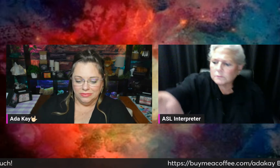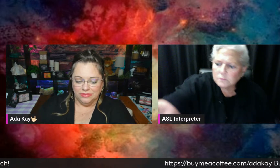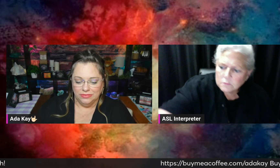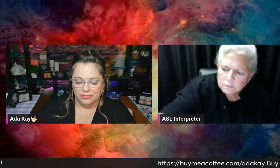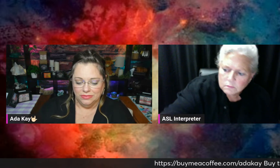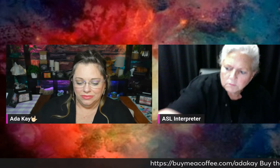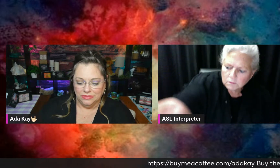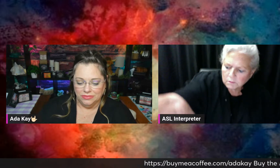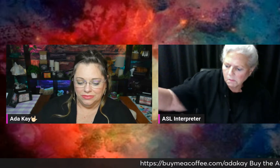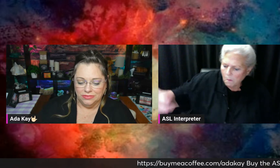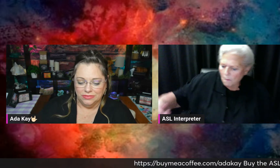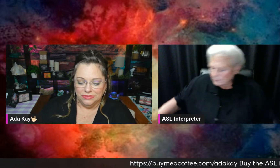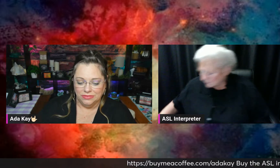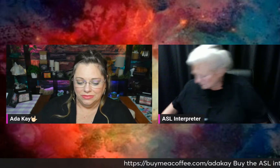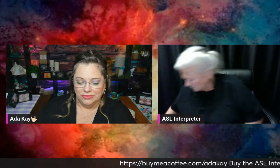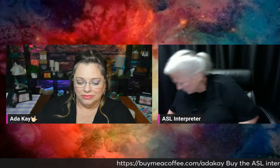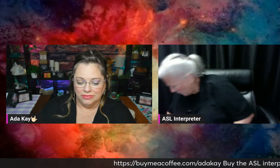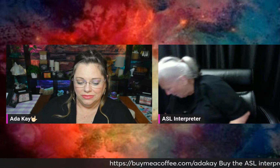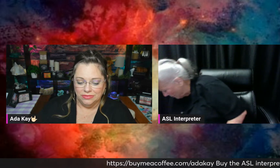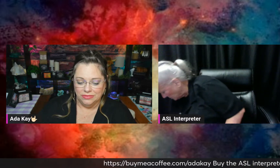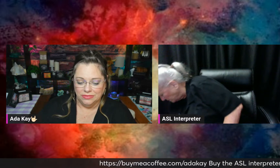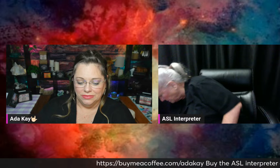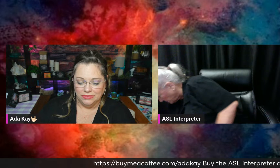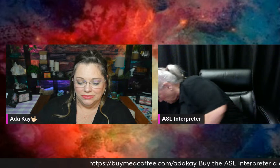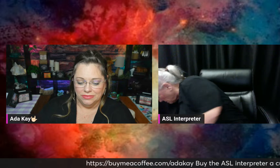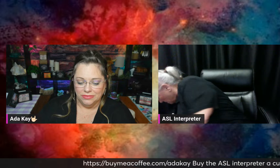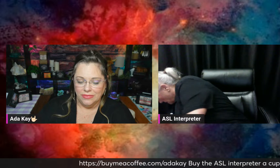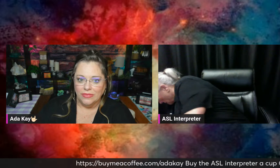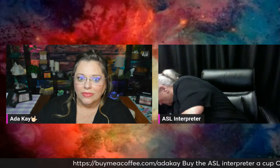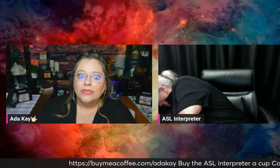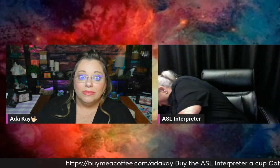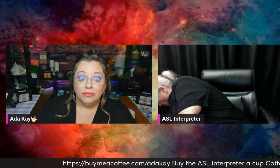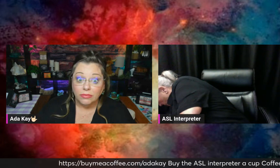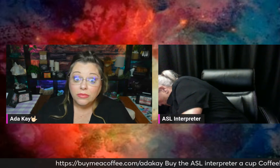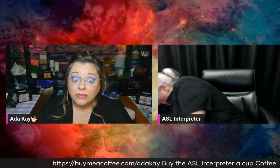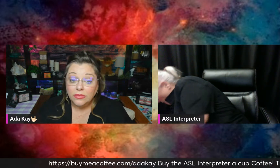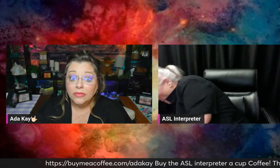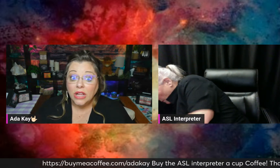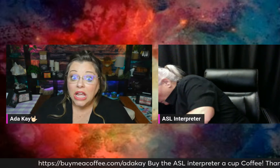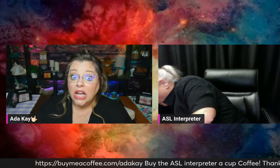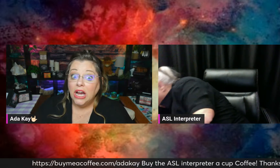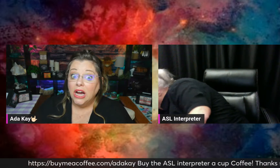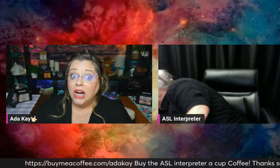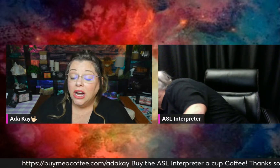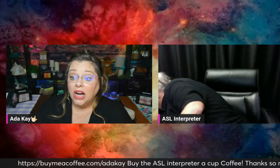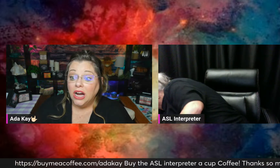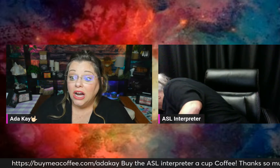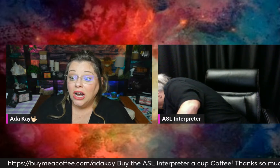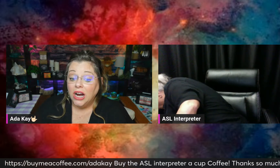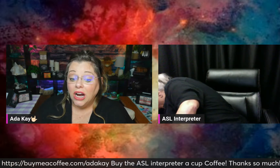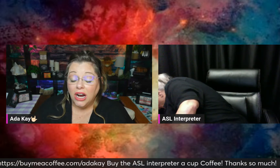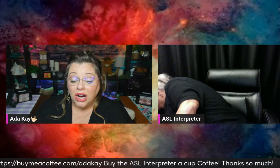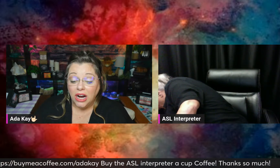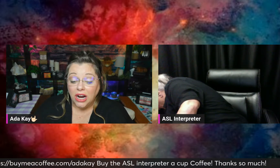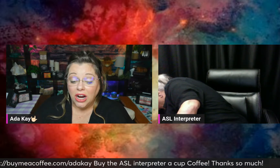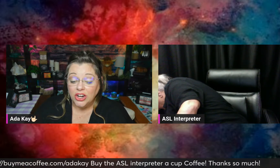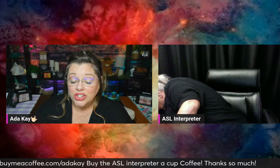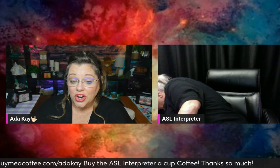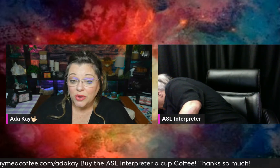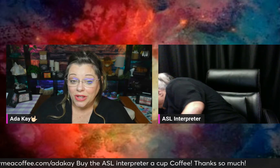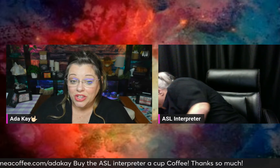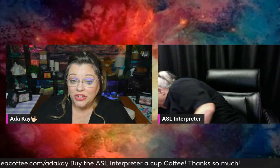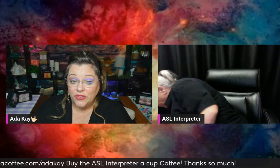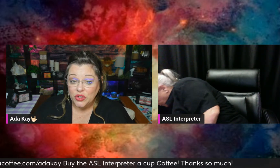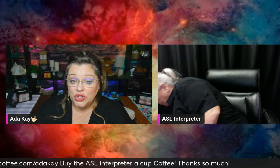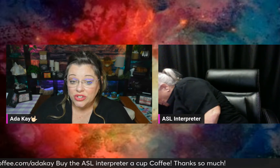these RA treatments and they really make me kind of goofy after I'm kind of out of it. So Are you